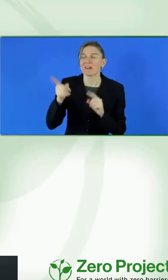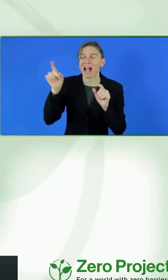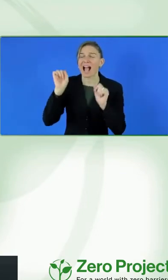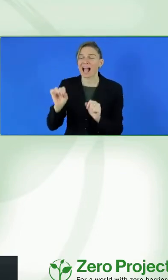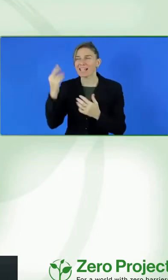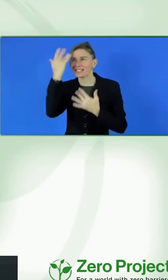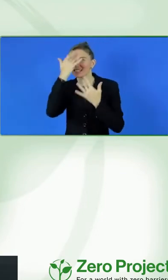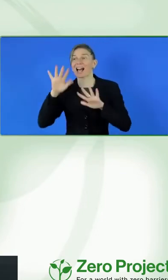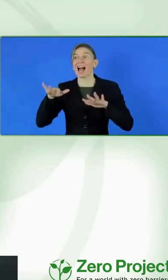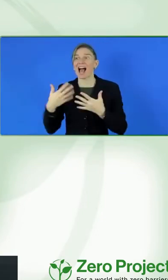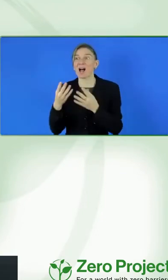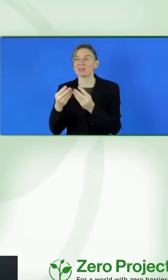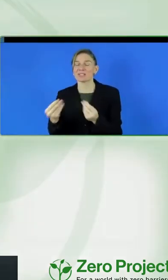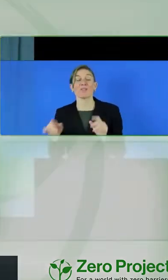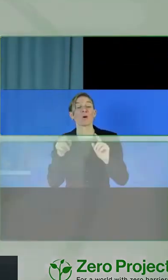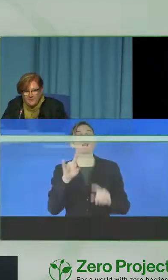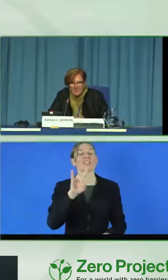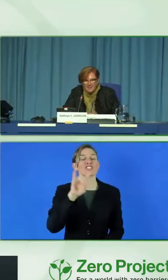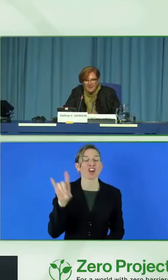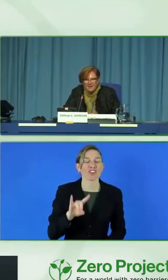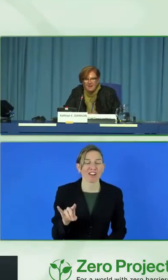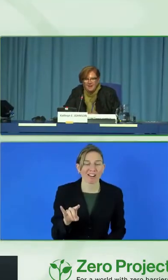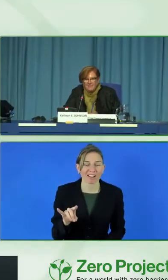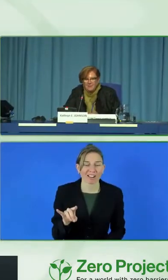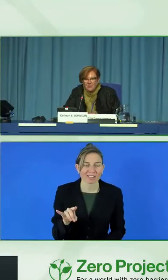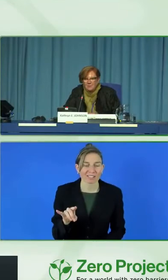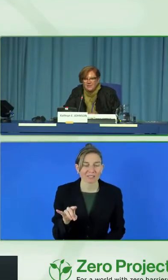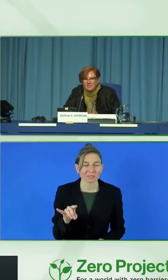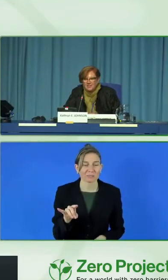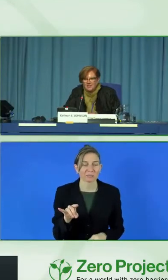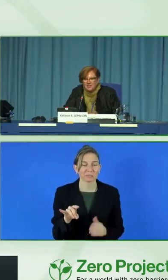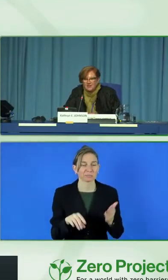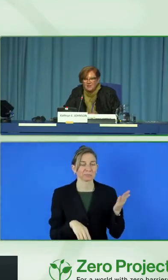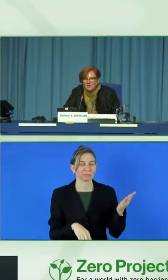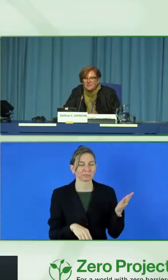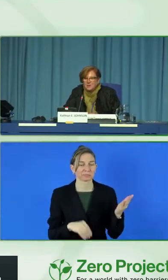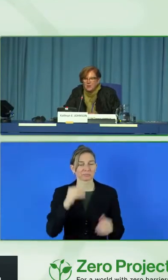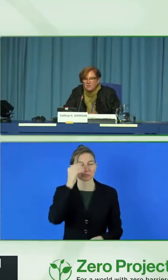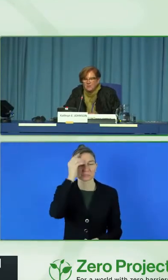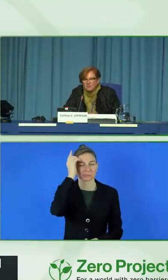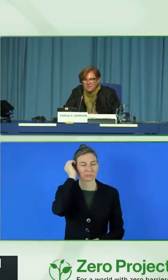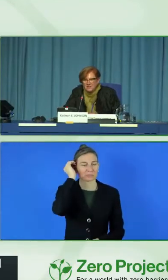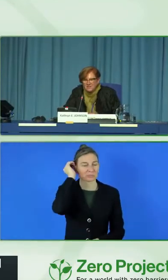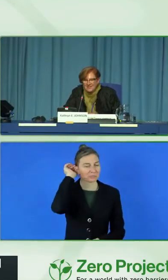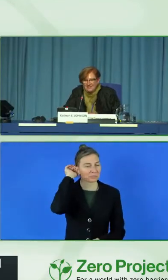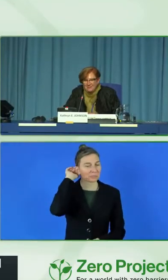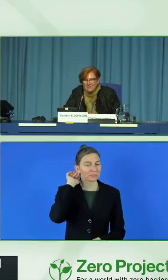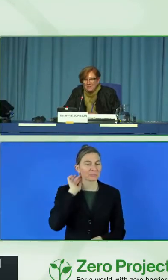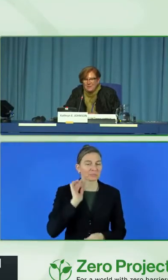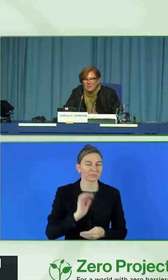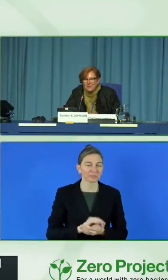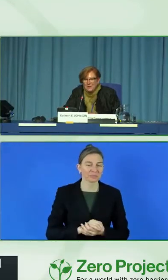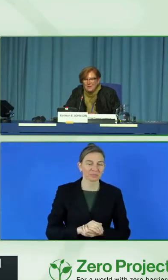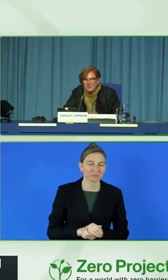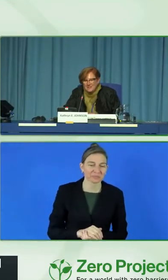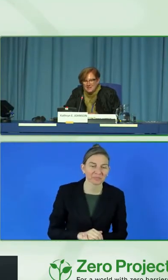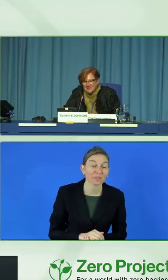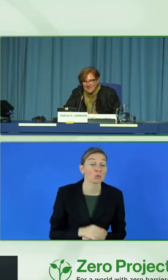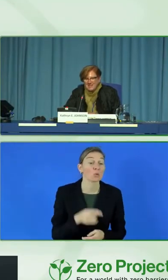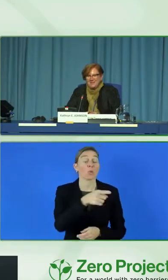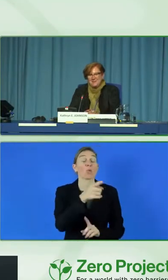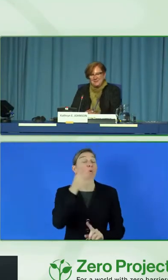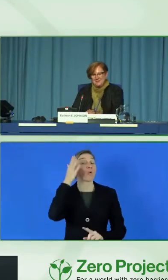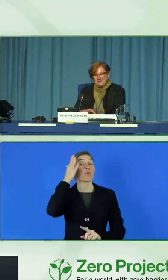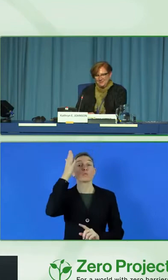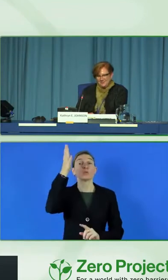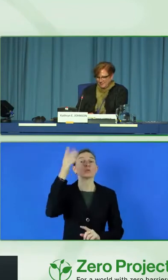bring Xiaorong back on? Xiaorong, if you could please share, what's your hope for the future for people who are